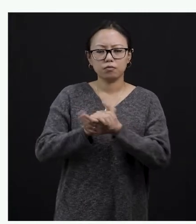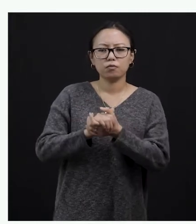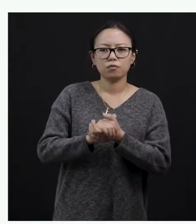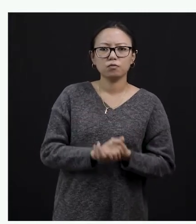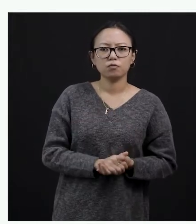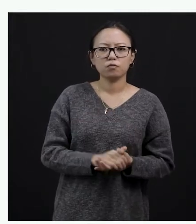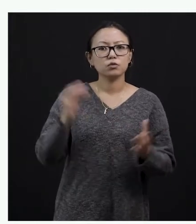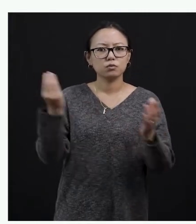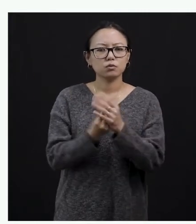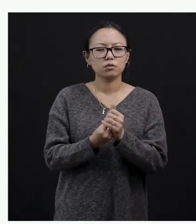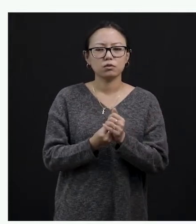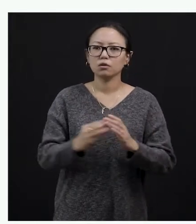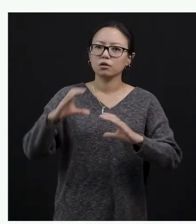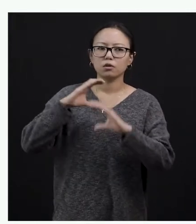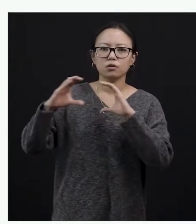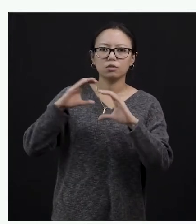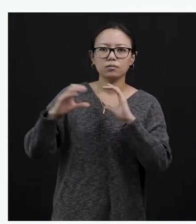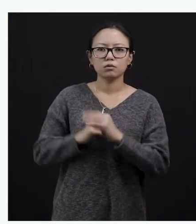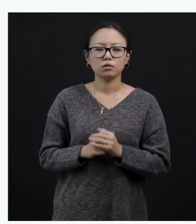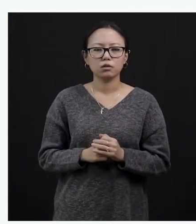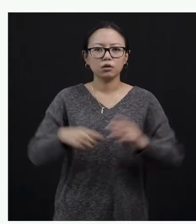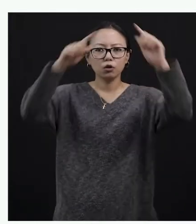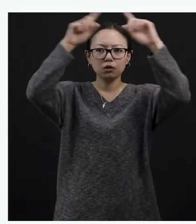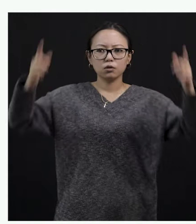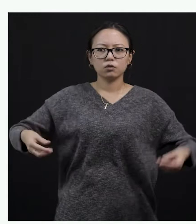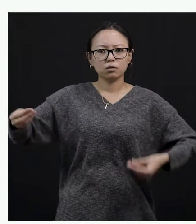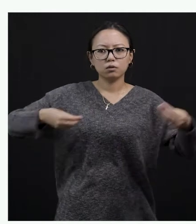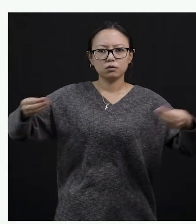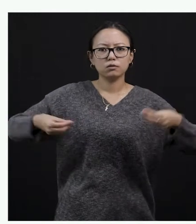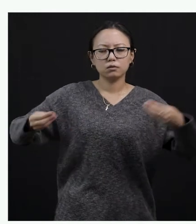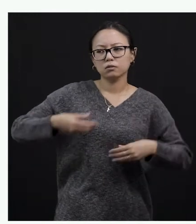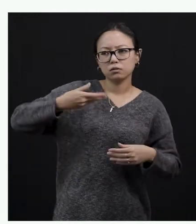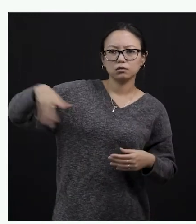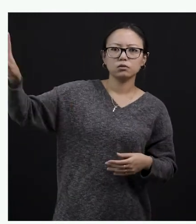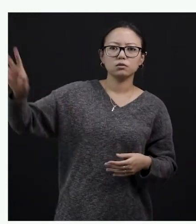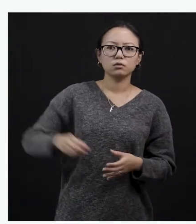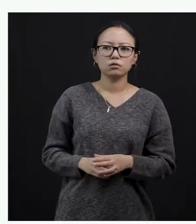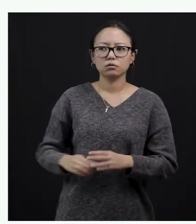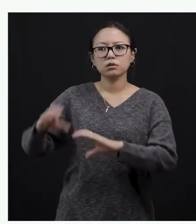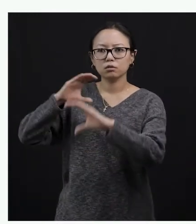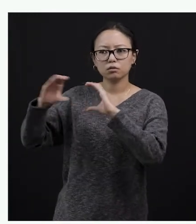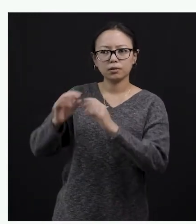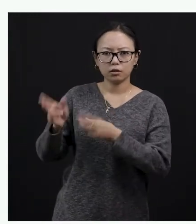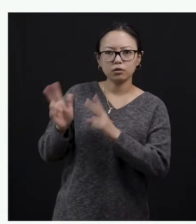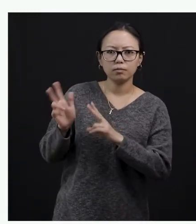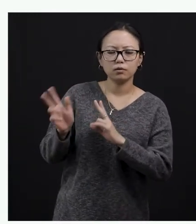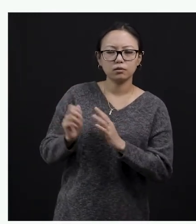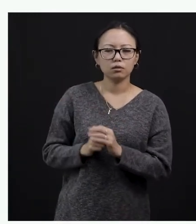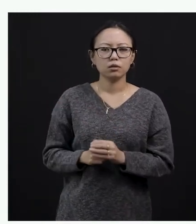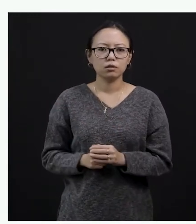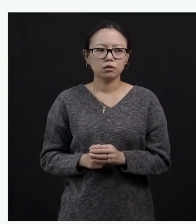go out, we also do communication with the shopkeeper, with the policeman, with all the different people that we